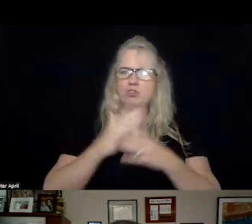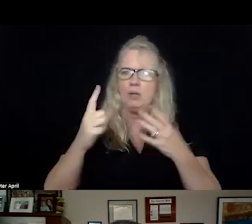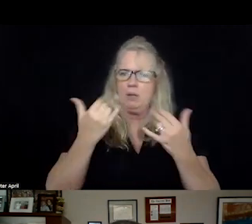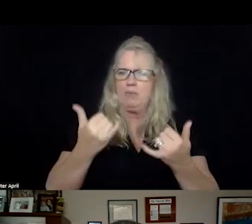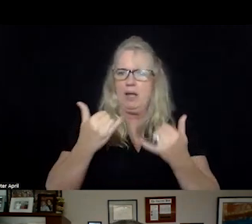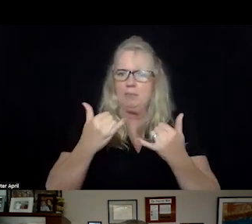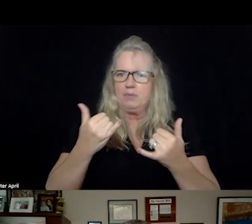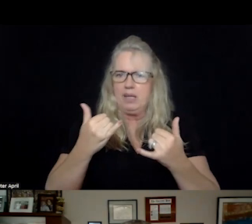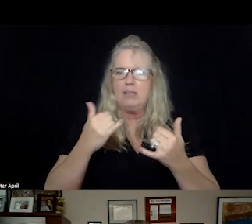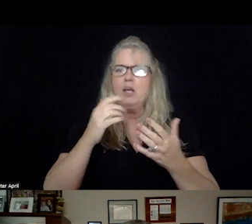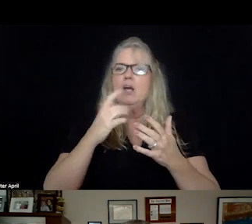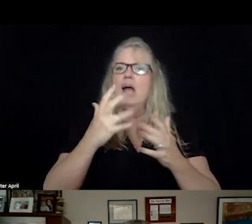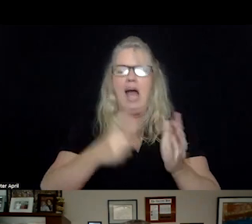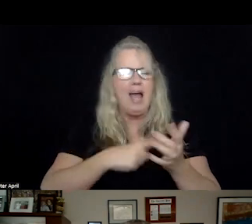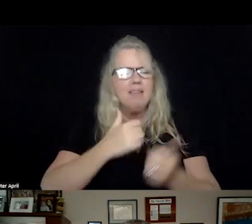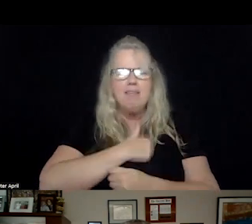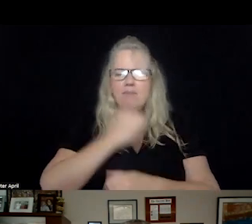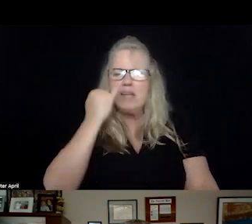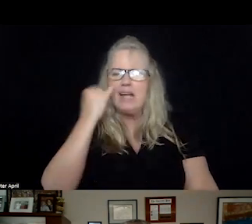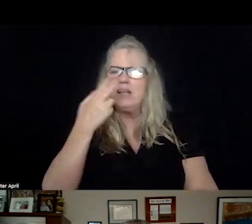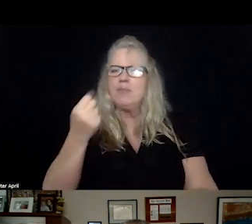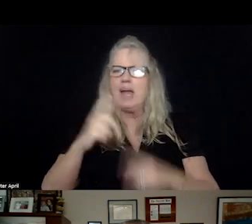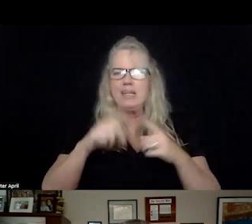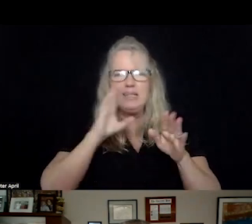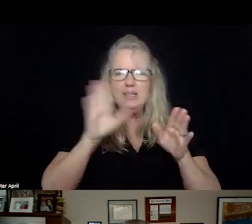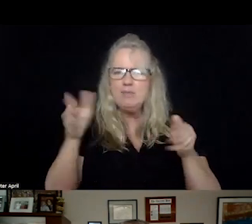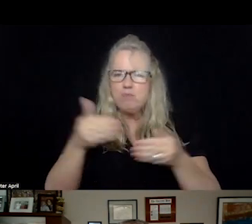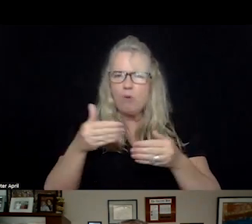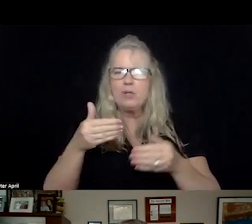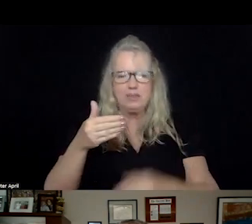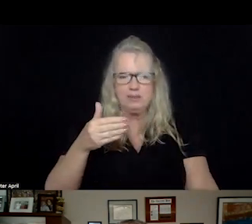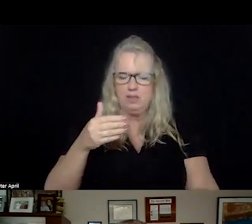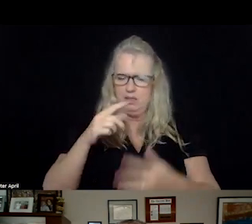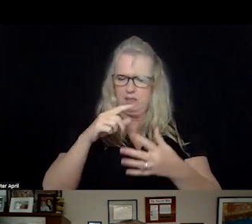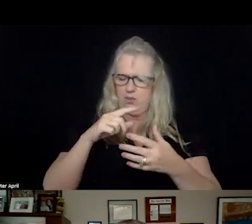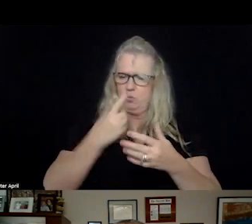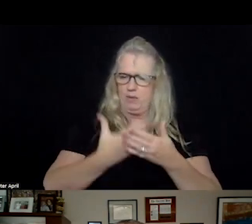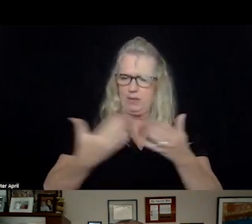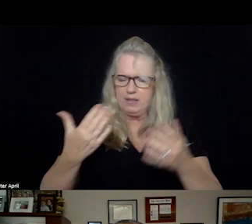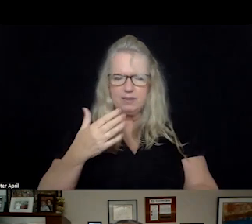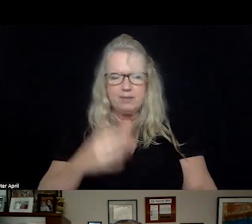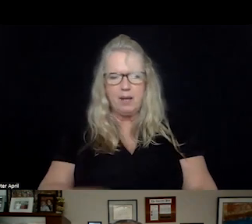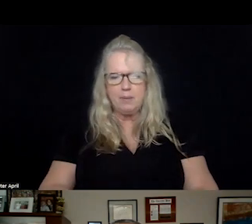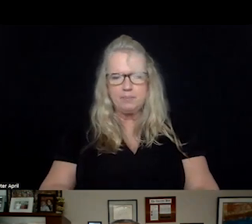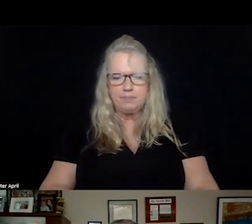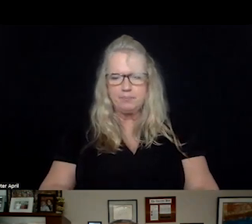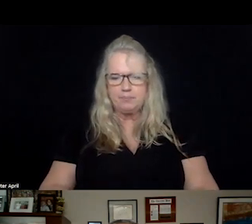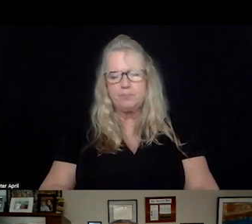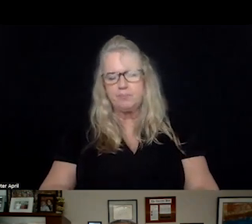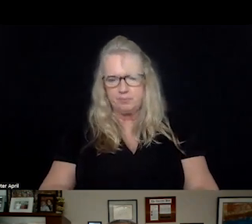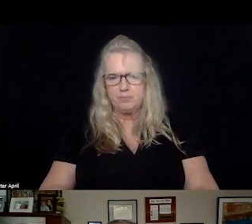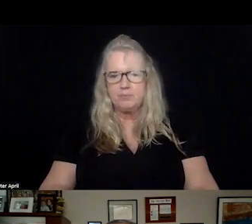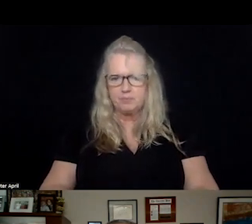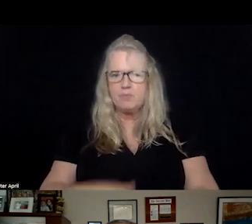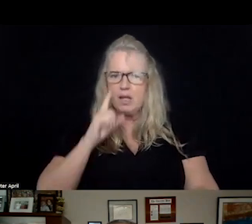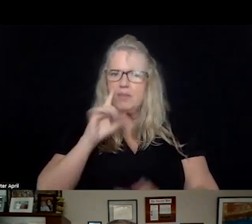criteria, I love the fact that he focused on one of those things being the inception of